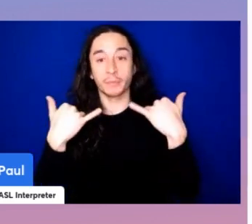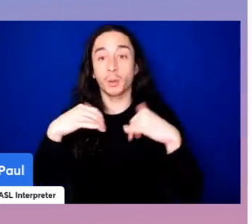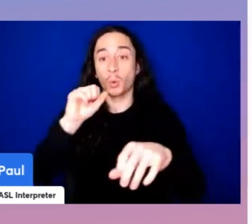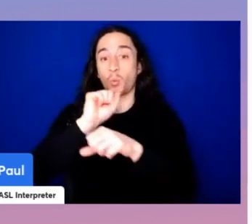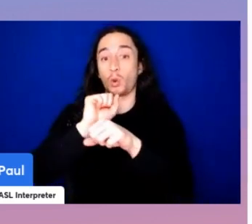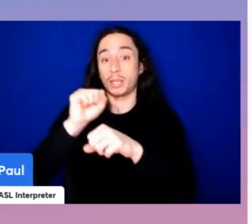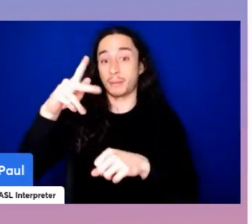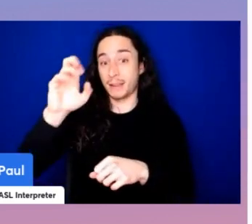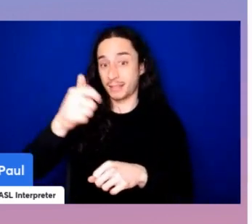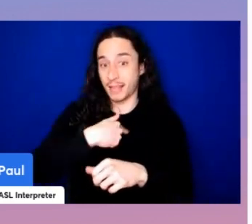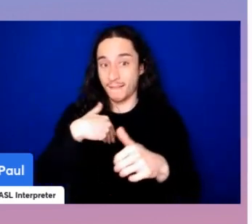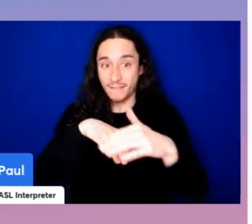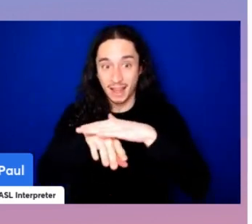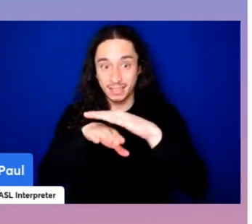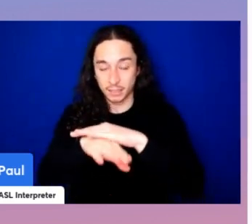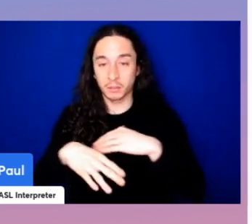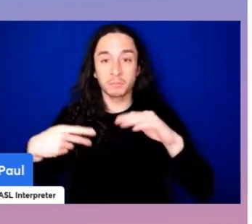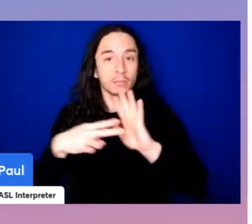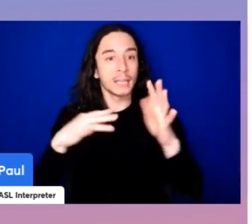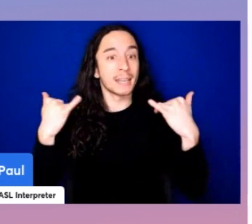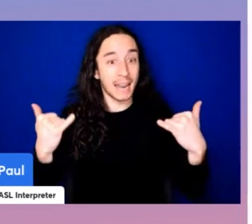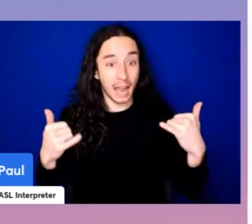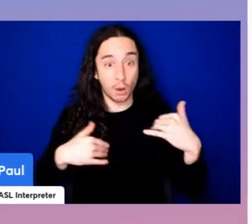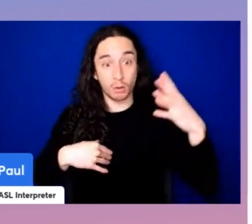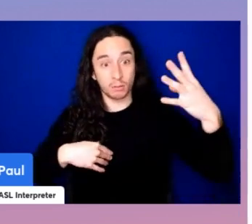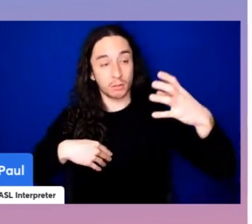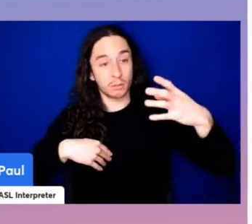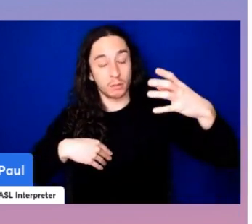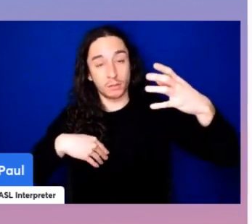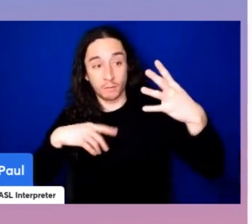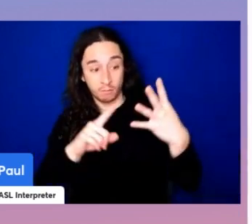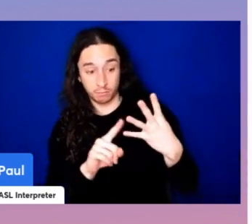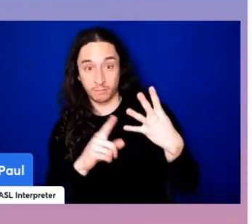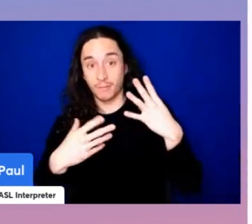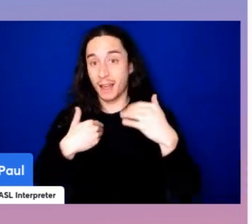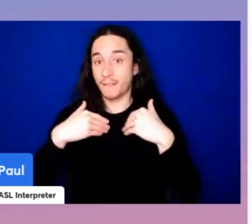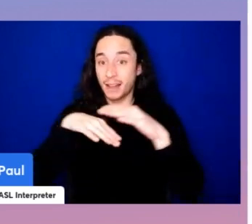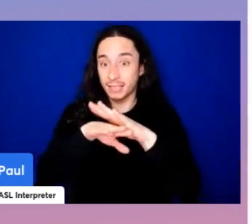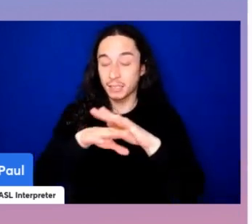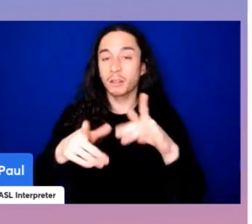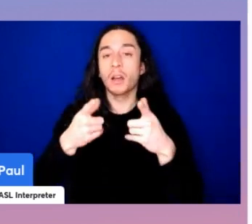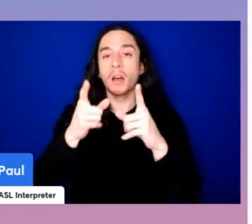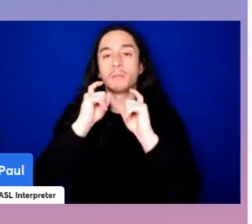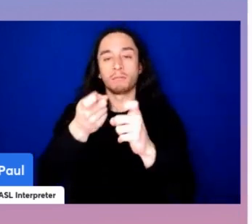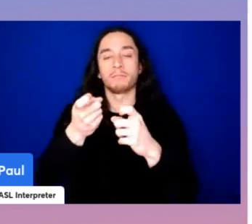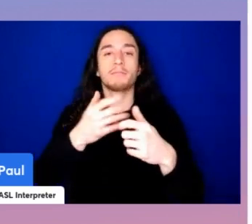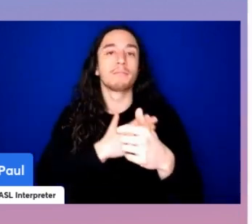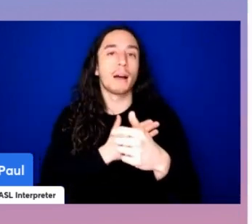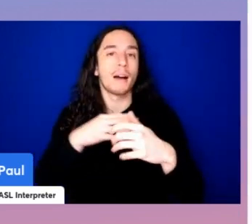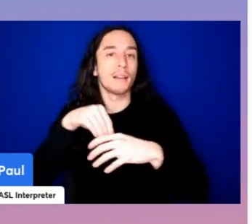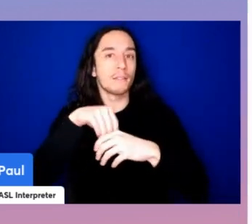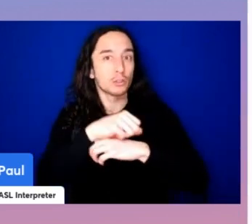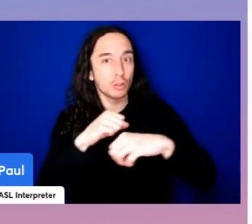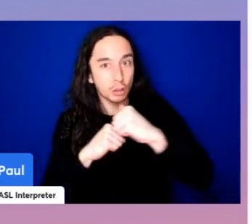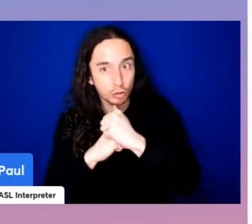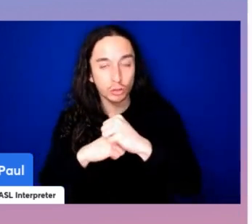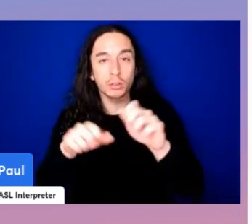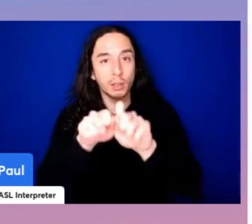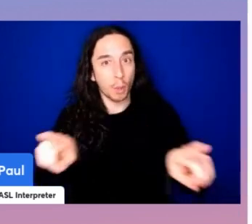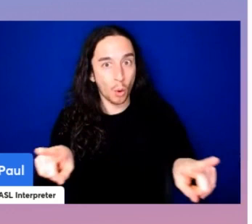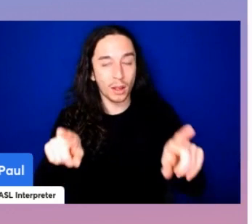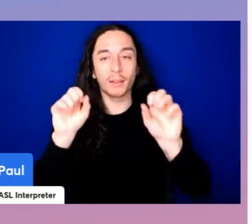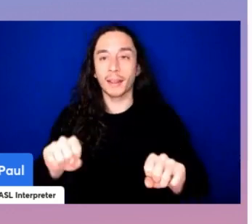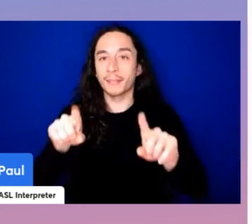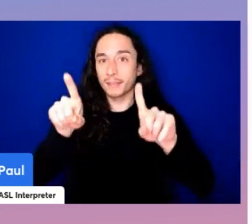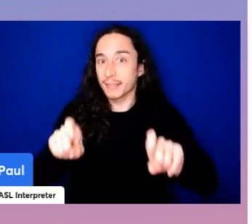have access to. So now that I have access to it, I can deploy my infrastructure. I can do my test and do my